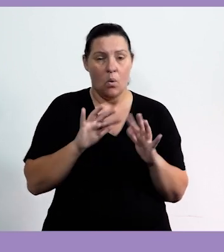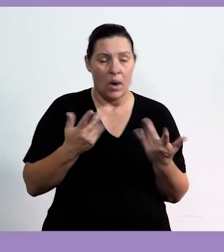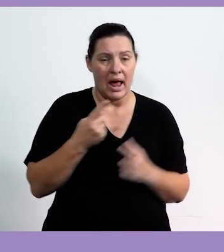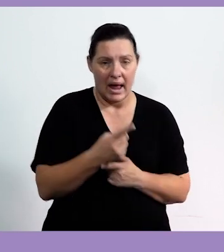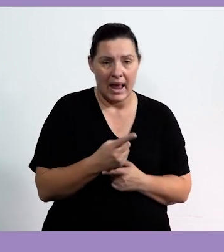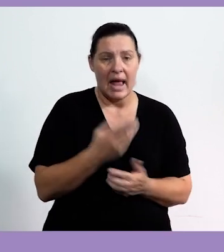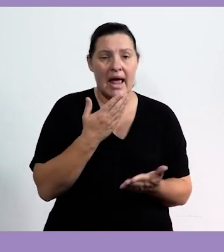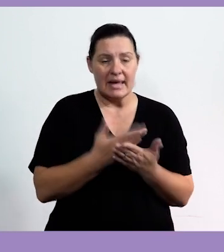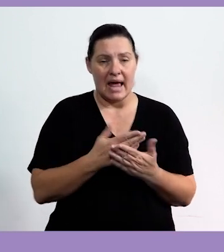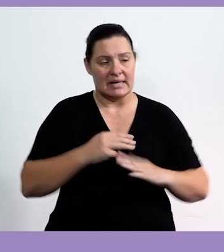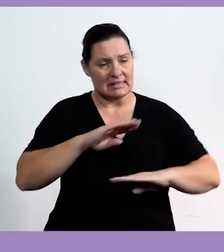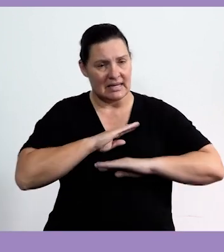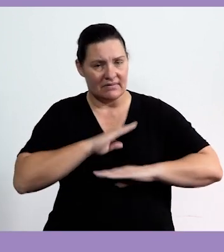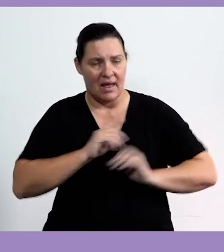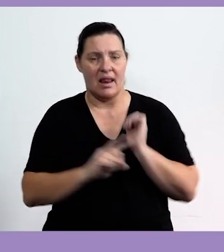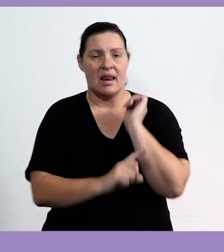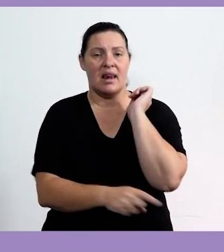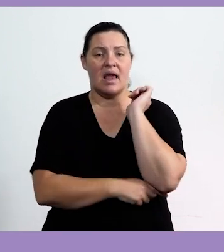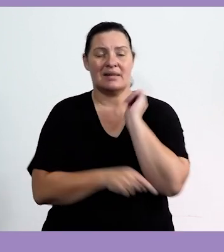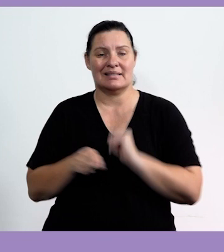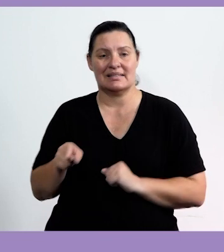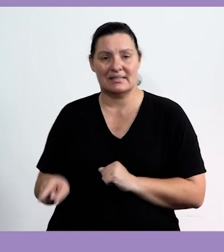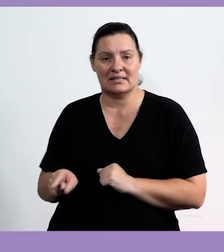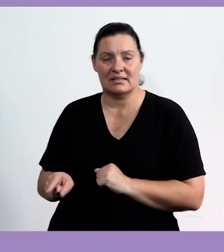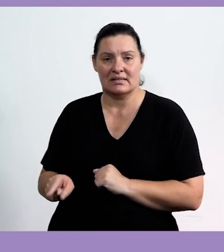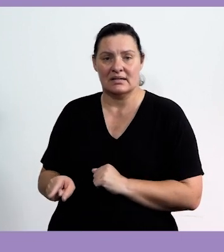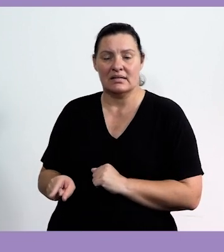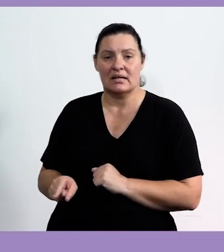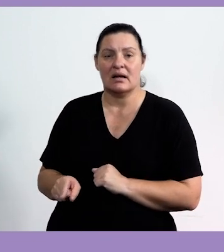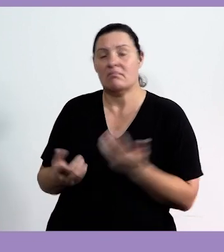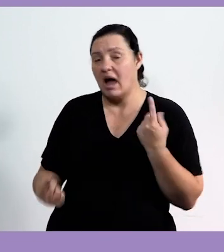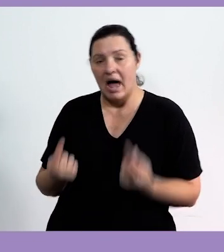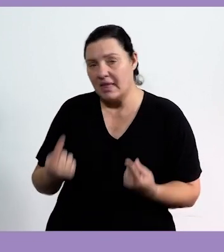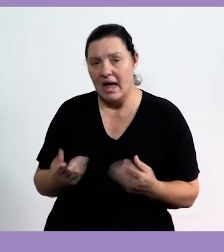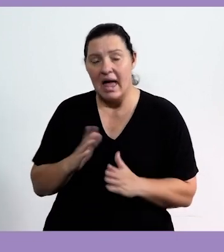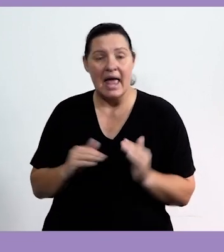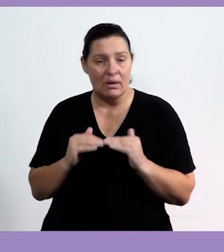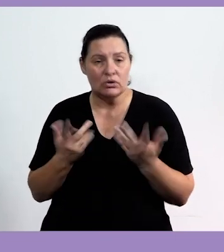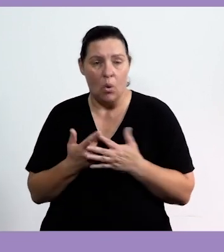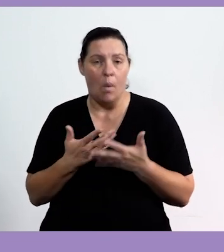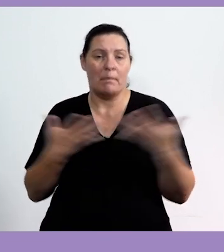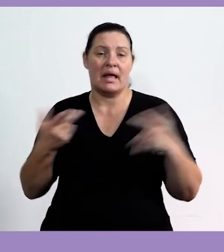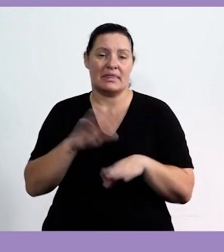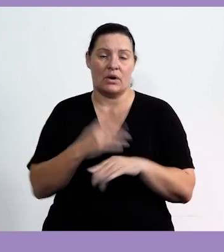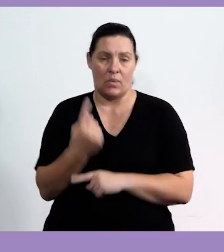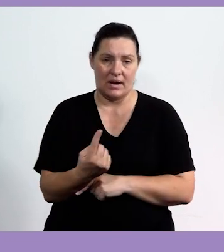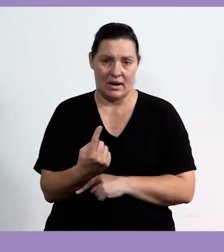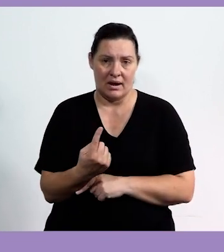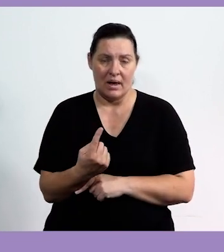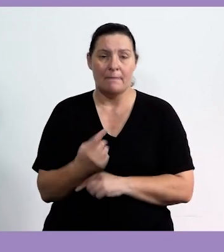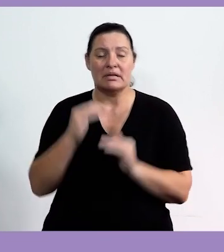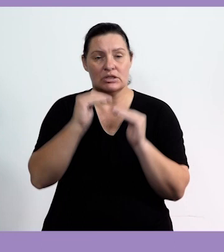is going to be able to satisfy this last condition, where it is going to be either equal or greater than